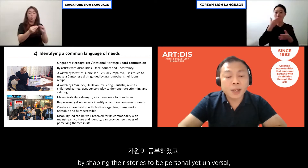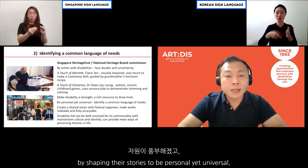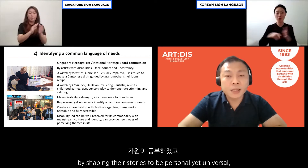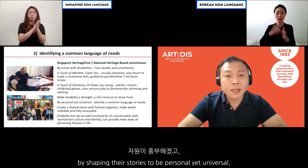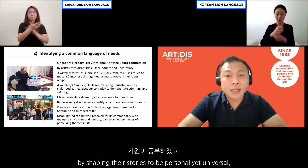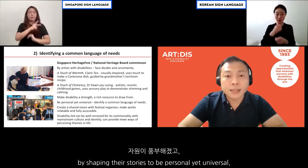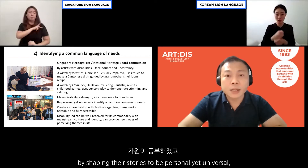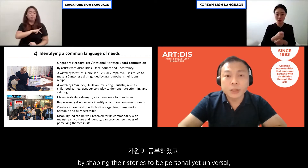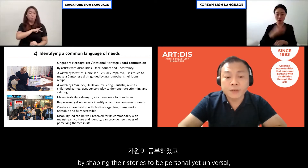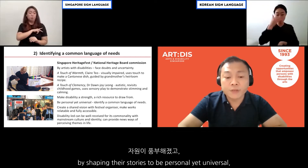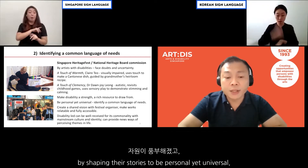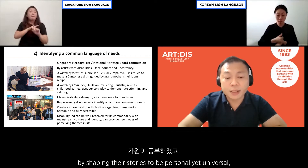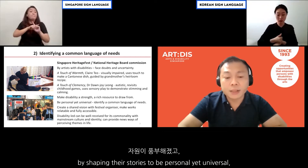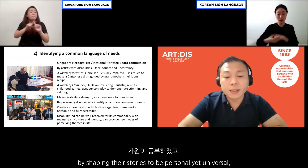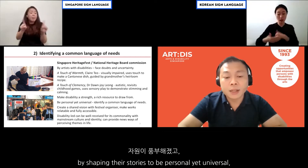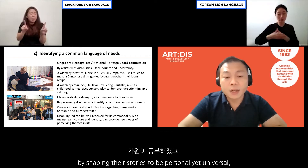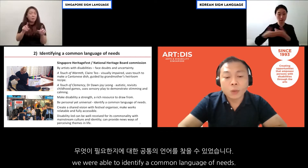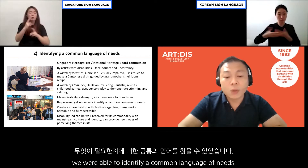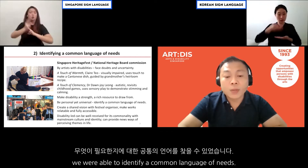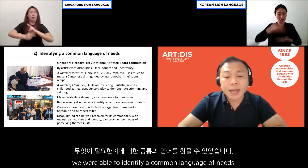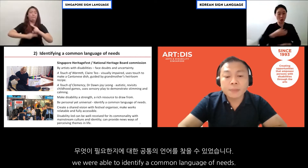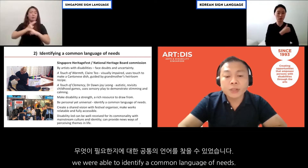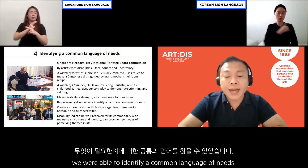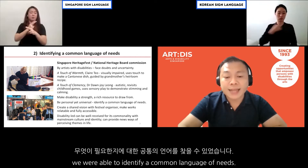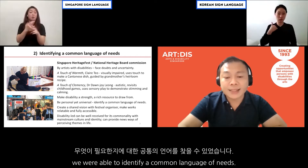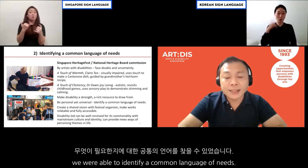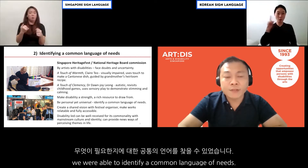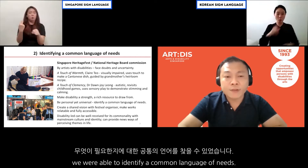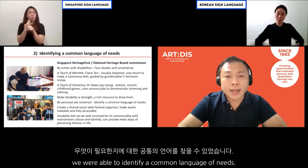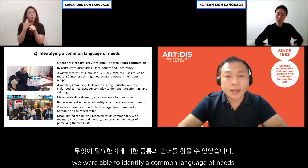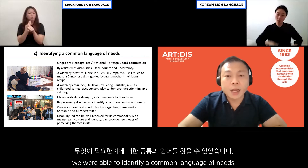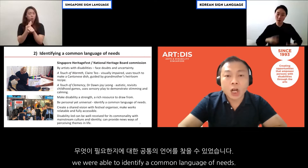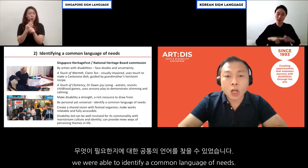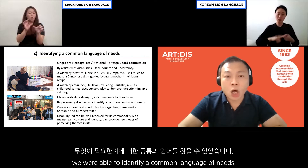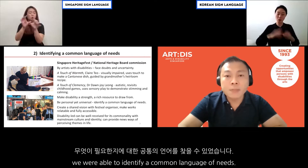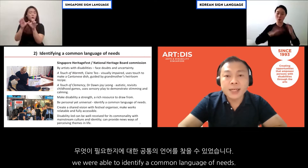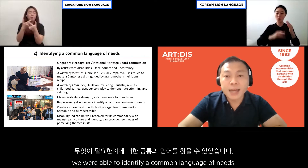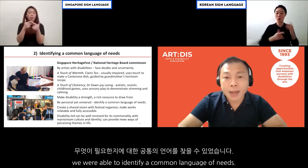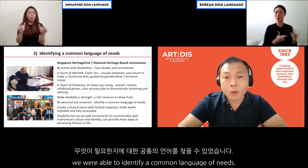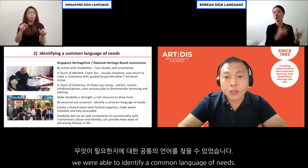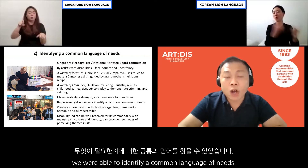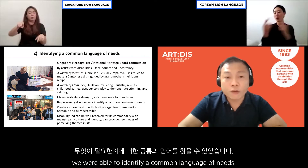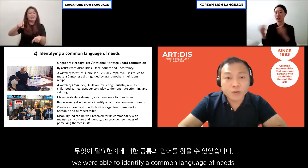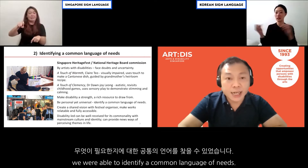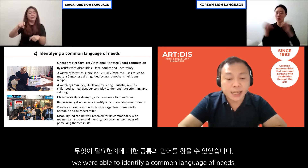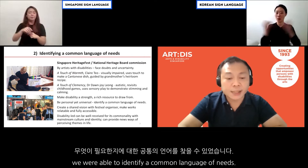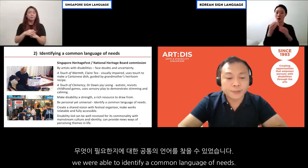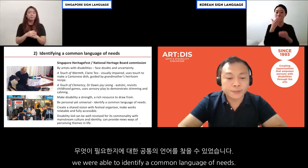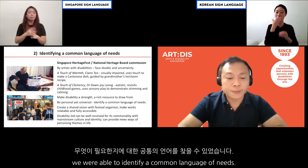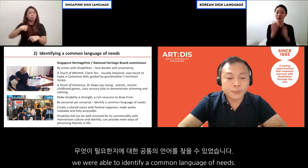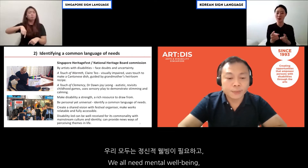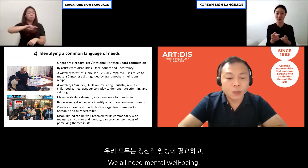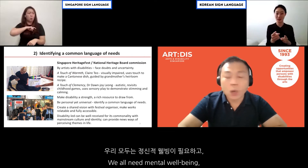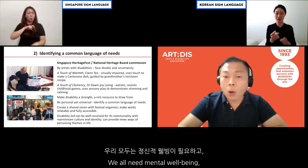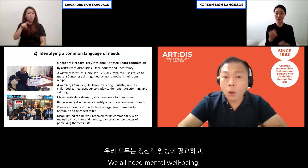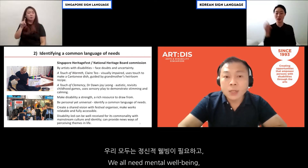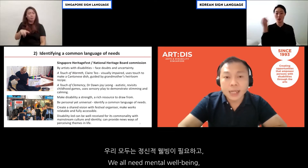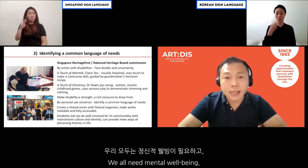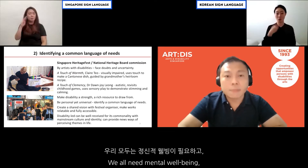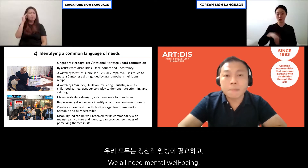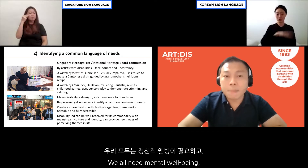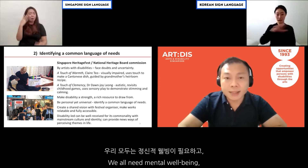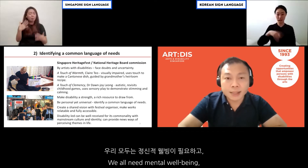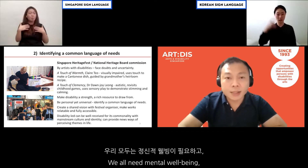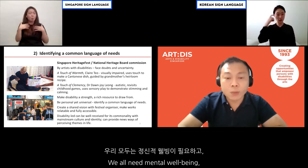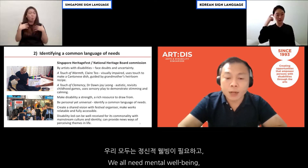be personal yet universal, we were able to identify a common language of needs. We all